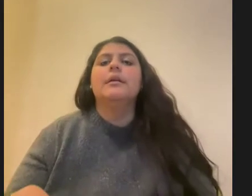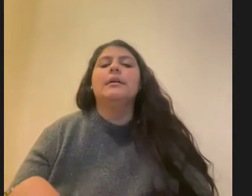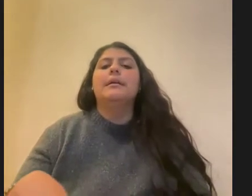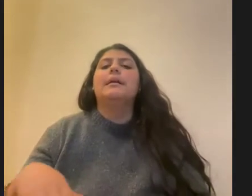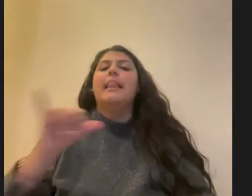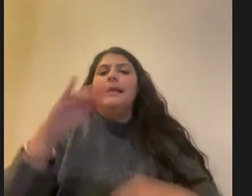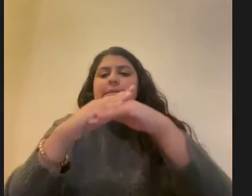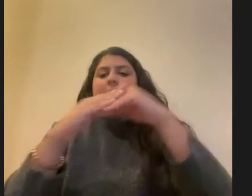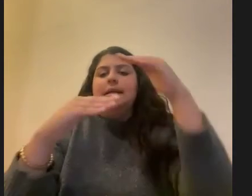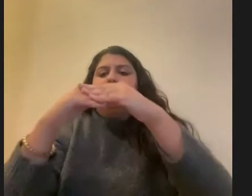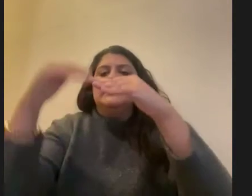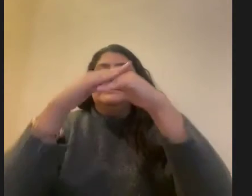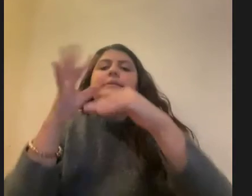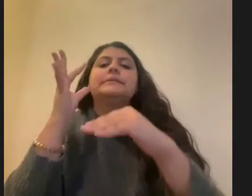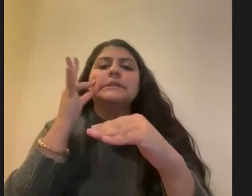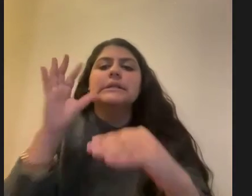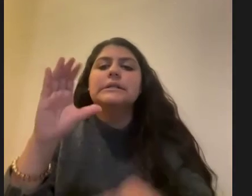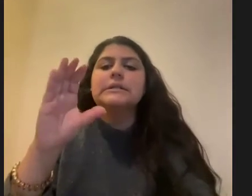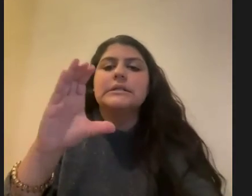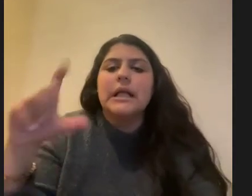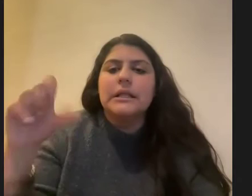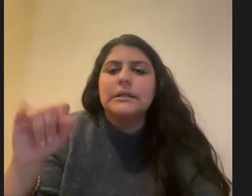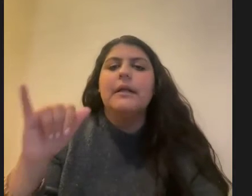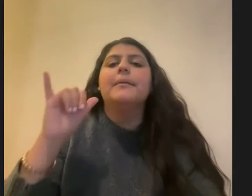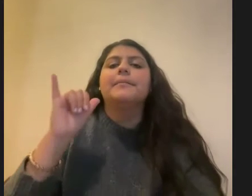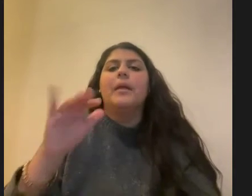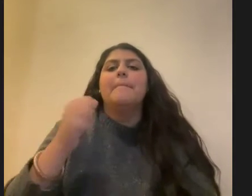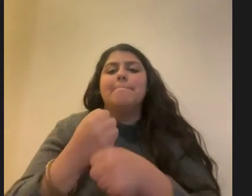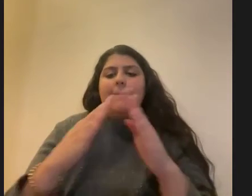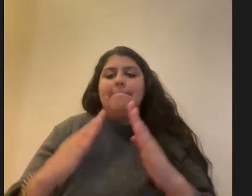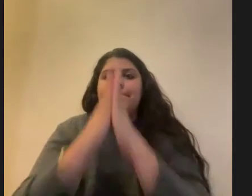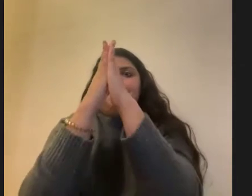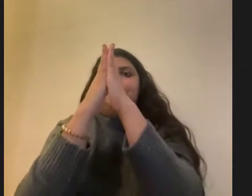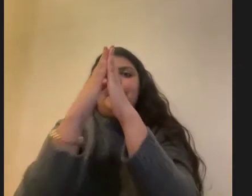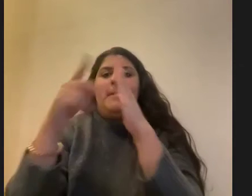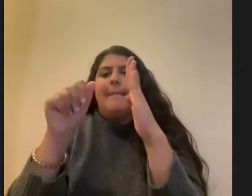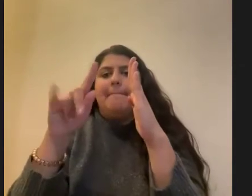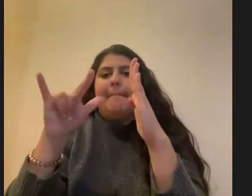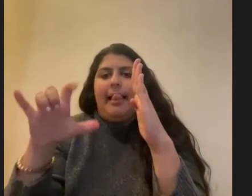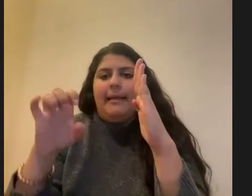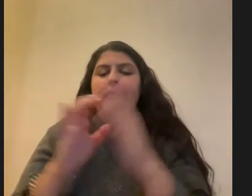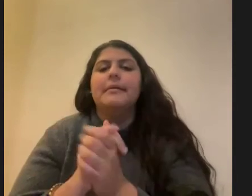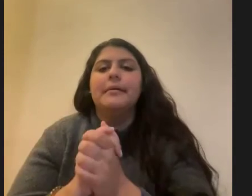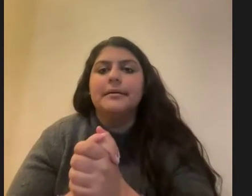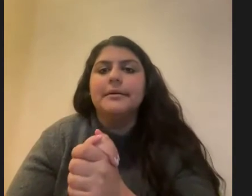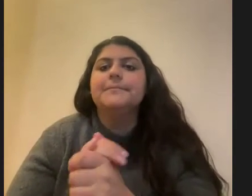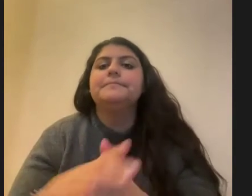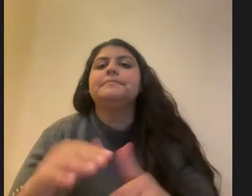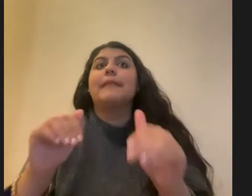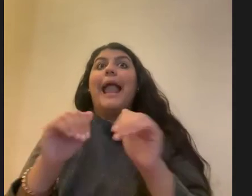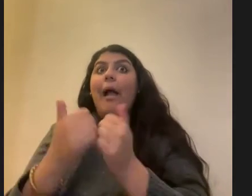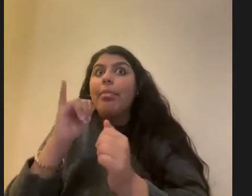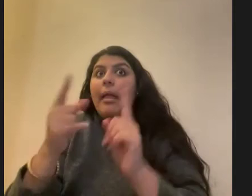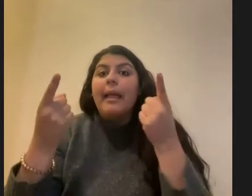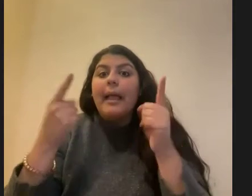skin cells on top of each other to like make this papillae. And I think the actual like how does that